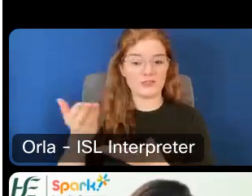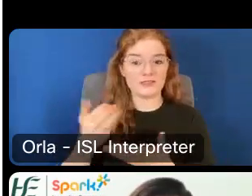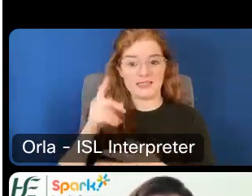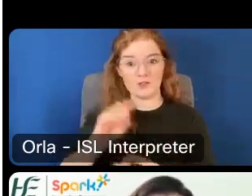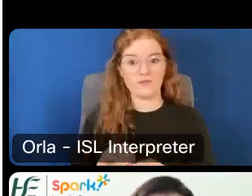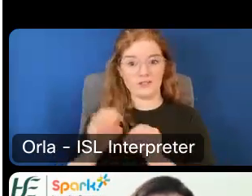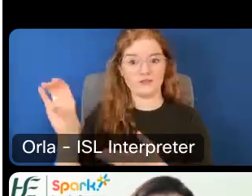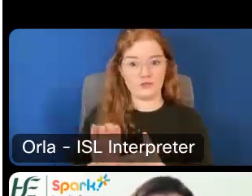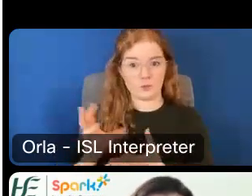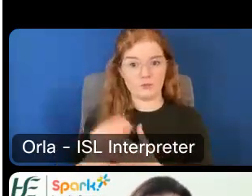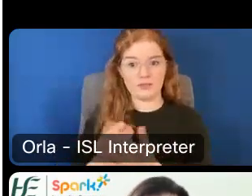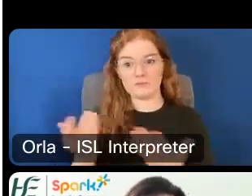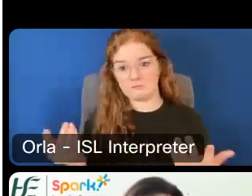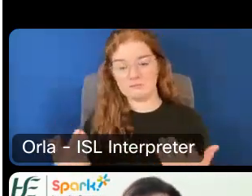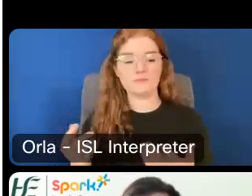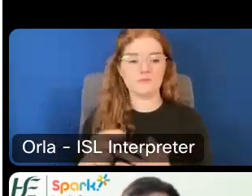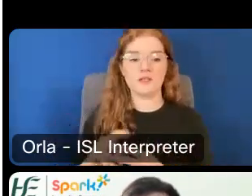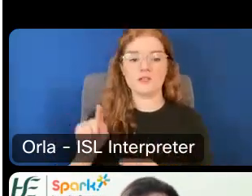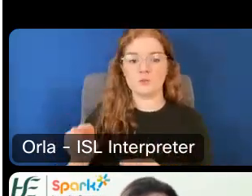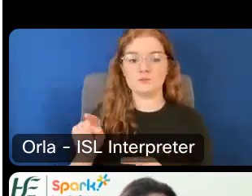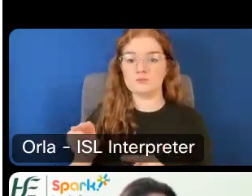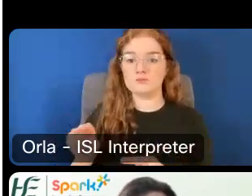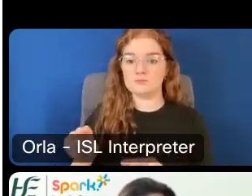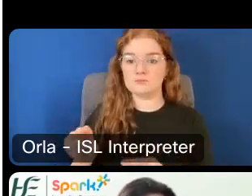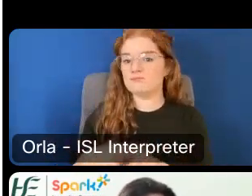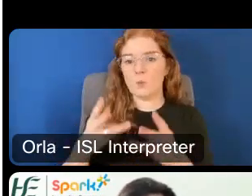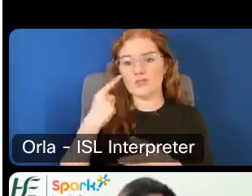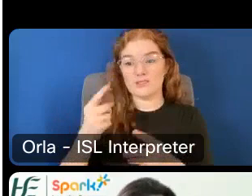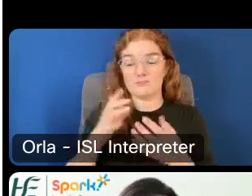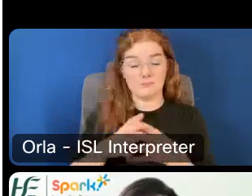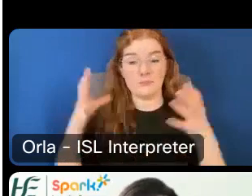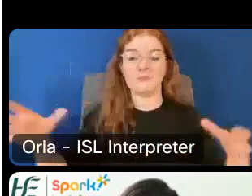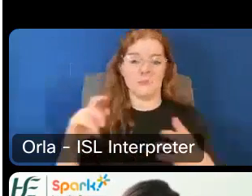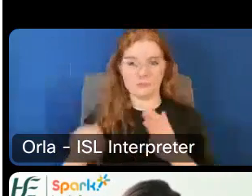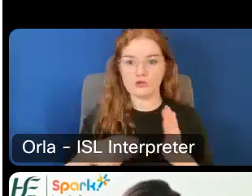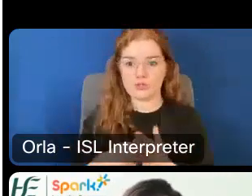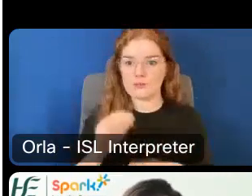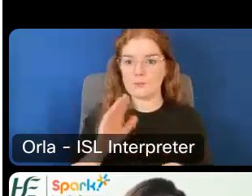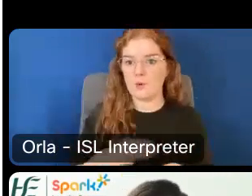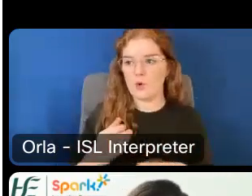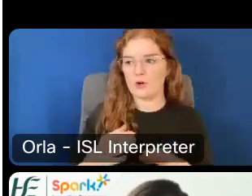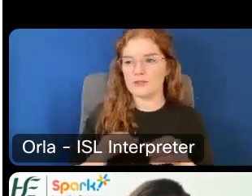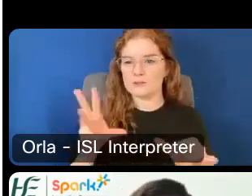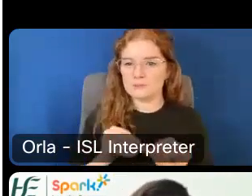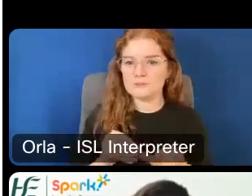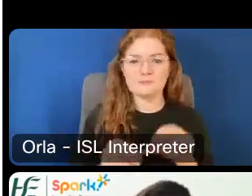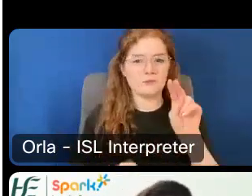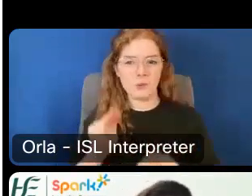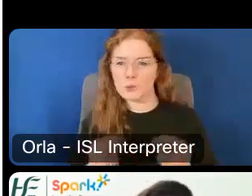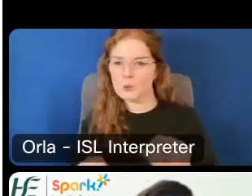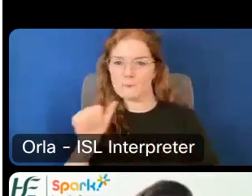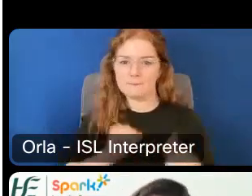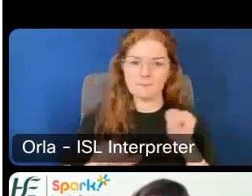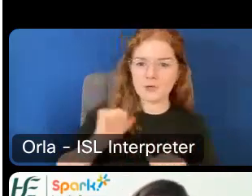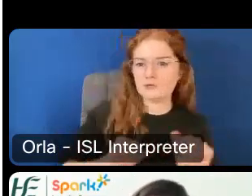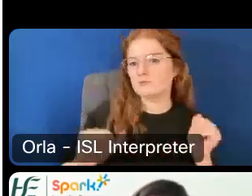Fund. And this again is looking at a bigger project that is more novel, new, kind of what might